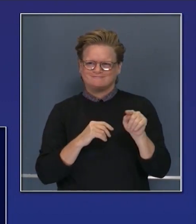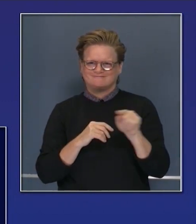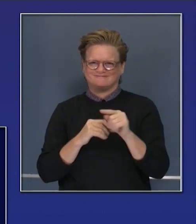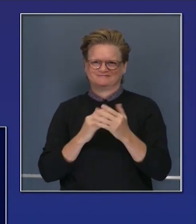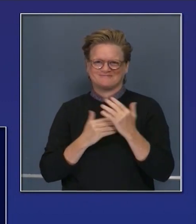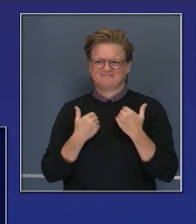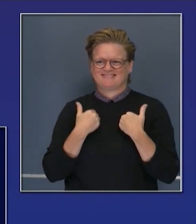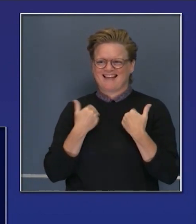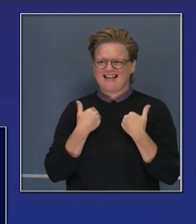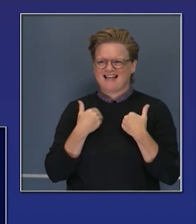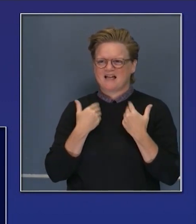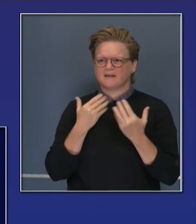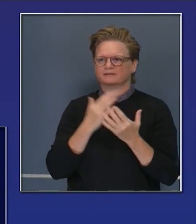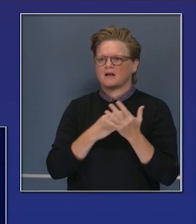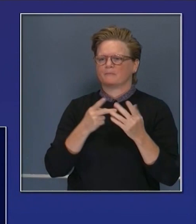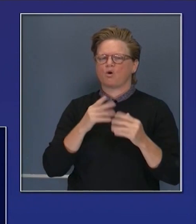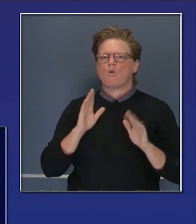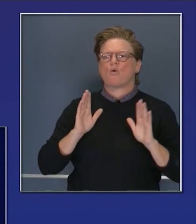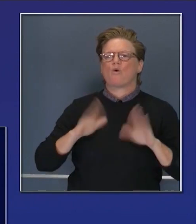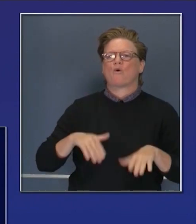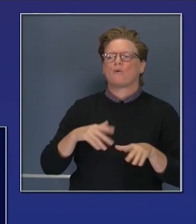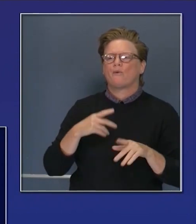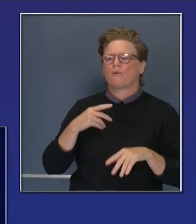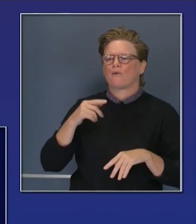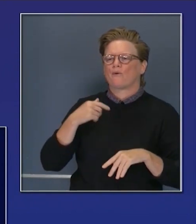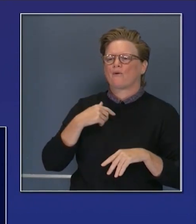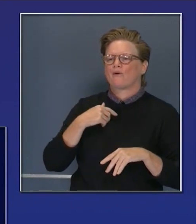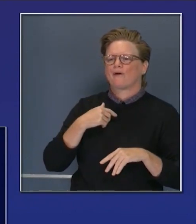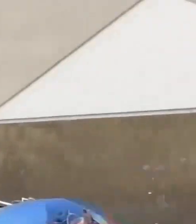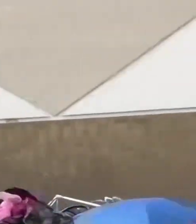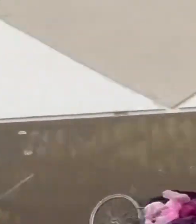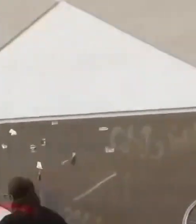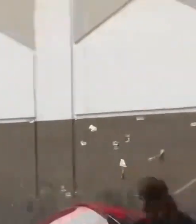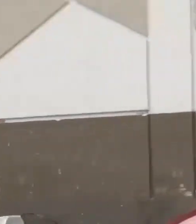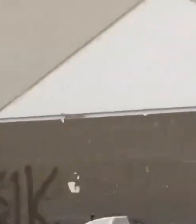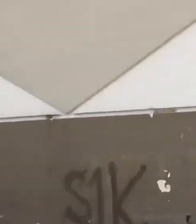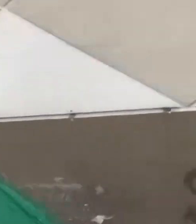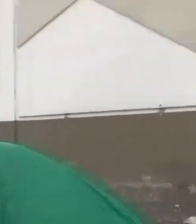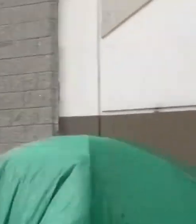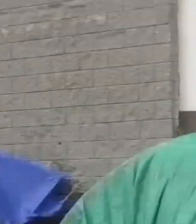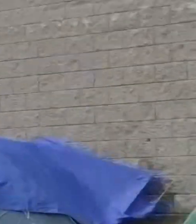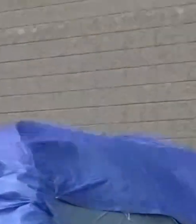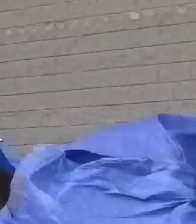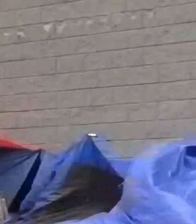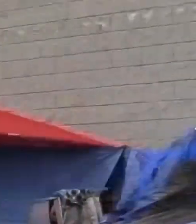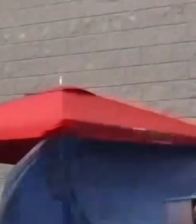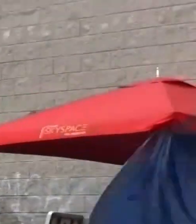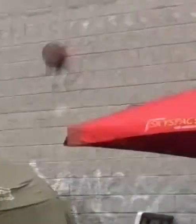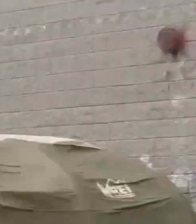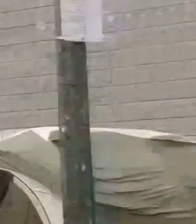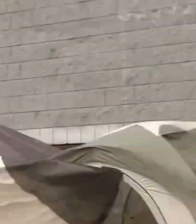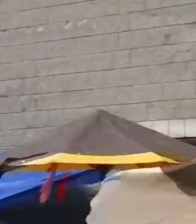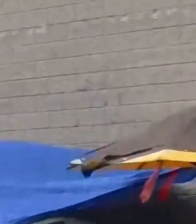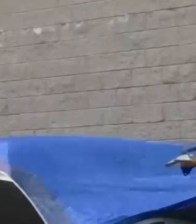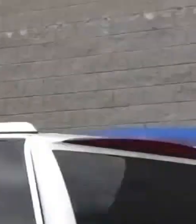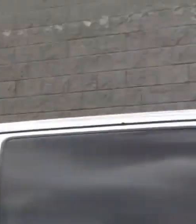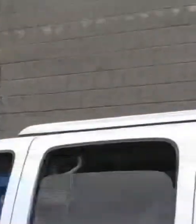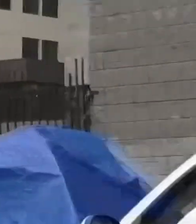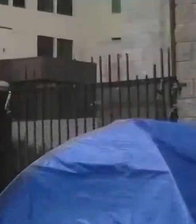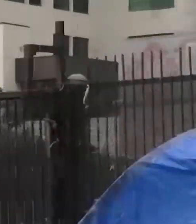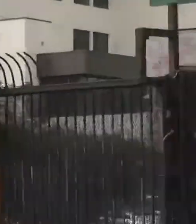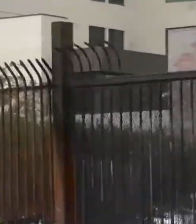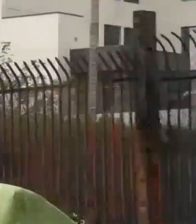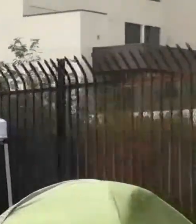work with his oppressive and nonsensical response to the coronavirus. Considering he's left so many people out of work, homelessness